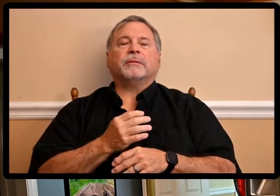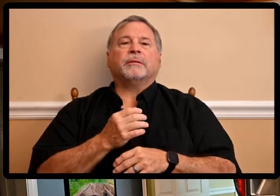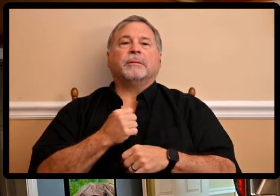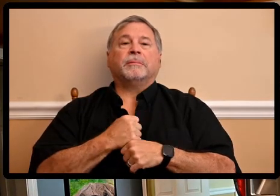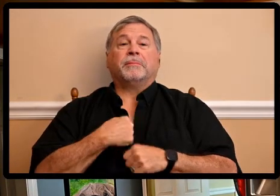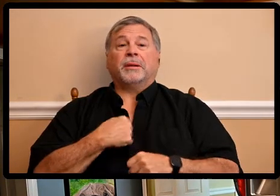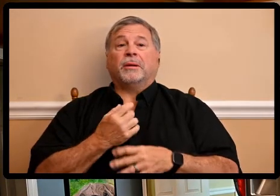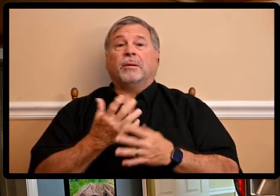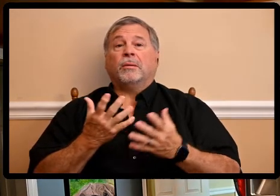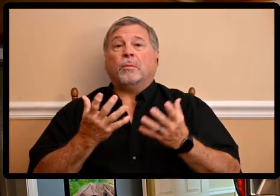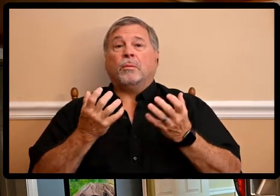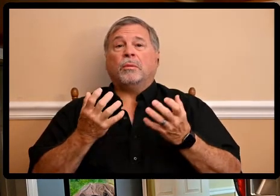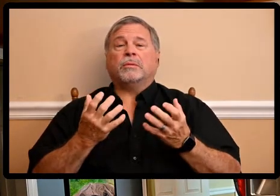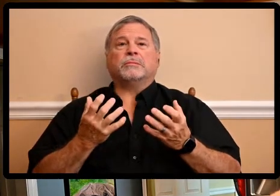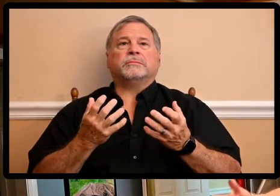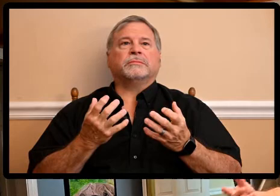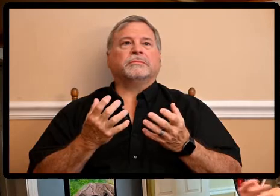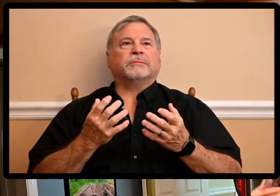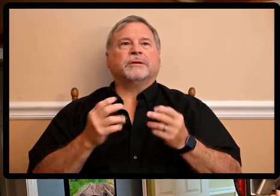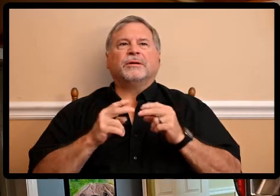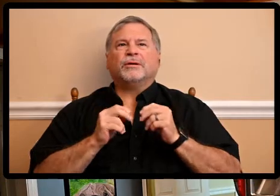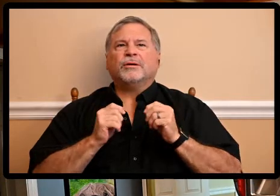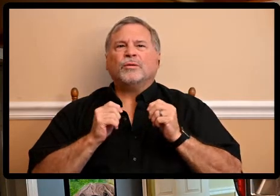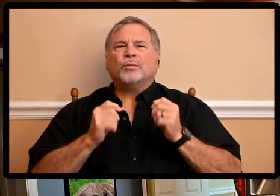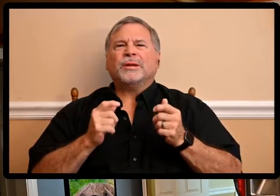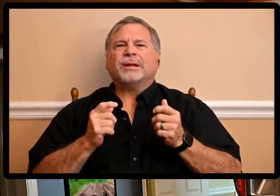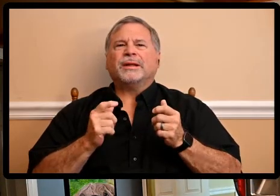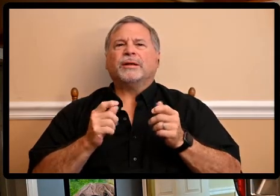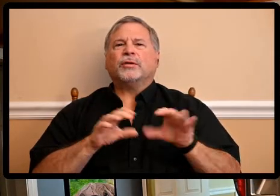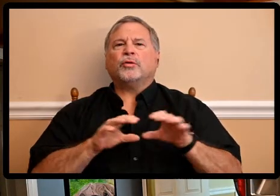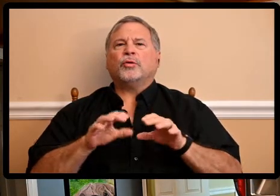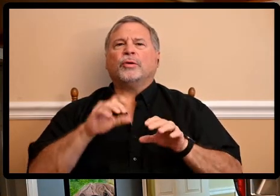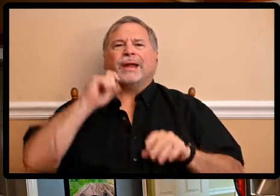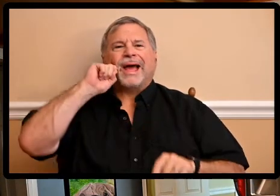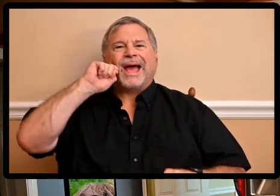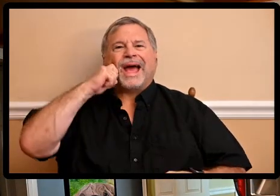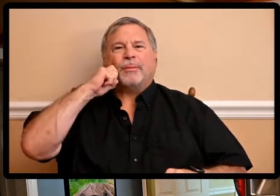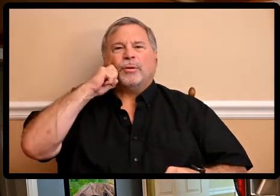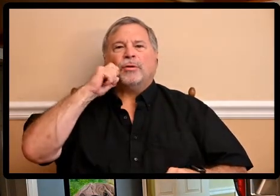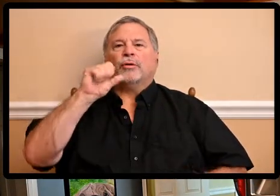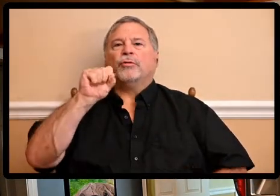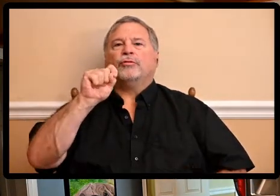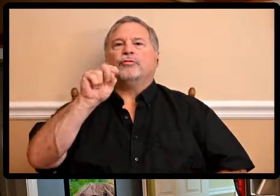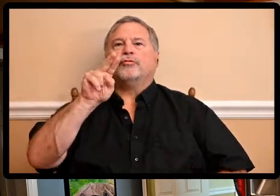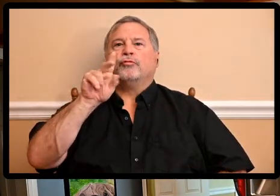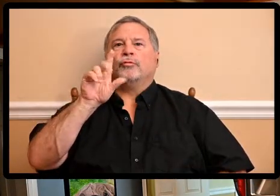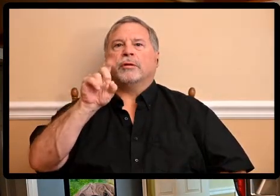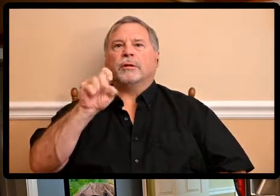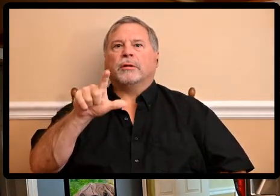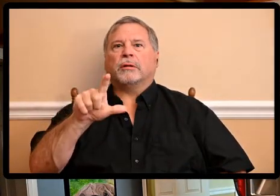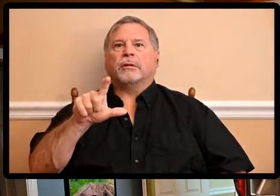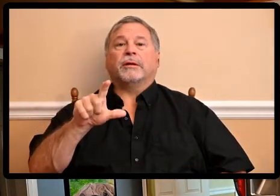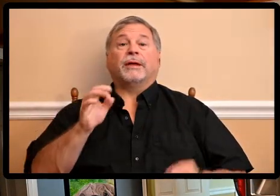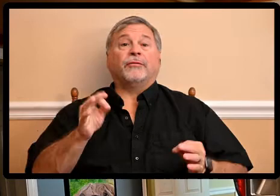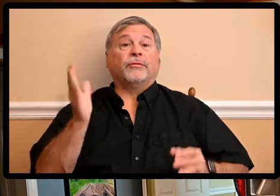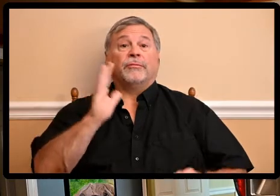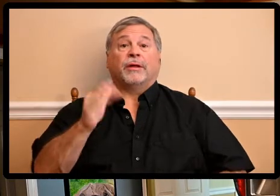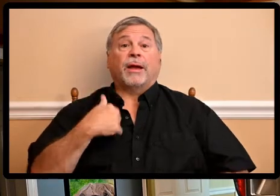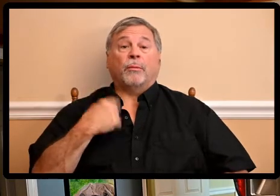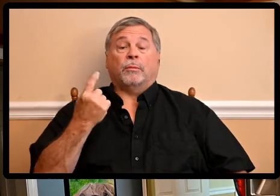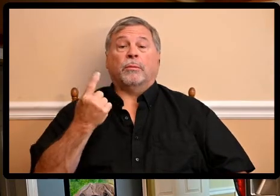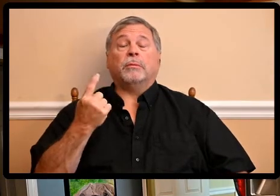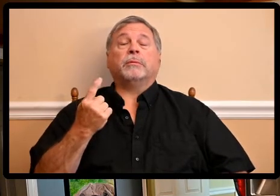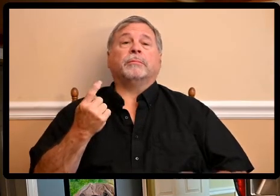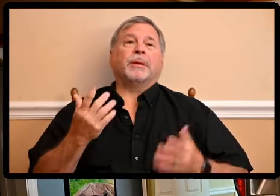to very quickly do a ApfelStrudel. Now, if you've never had an ApfelStrudel, you may have had